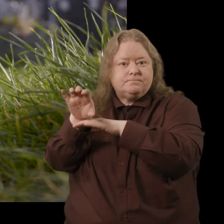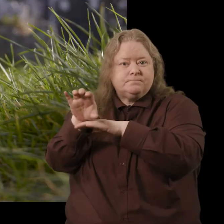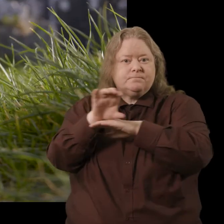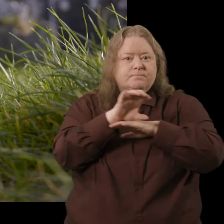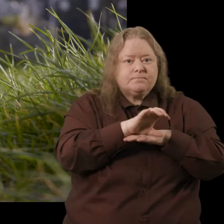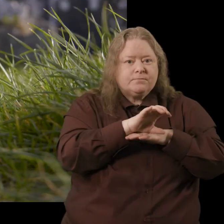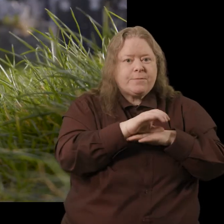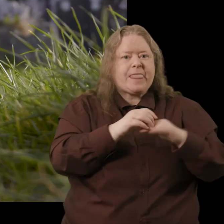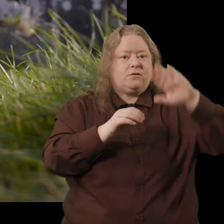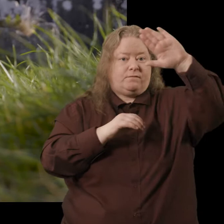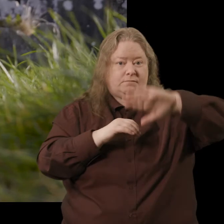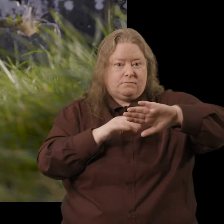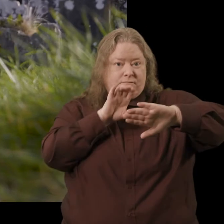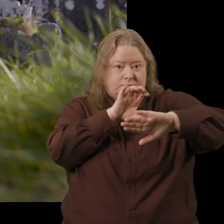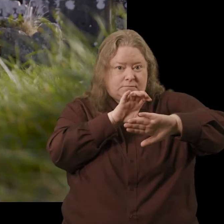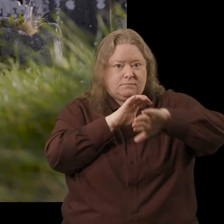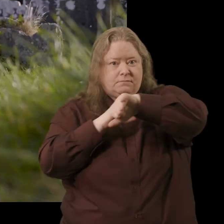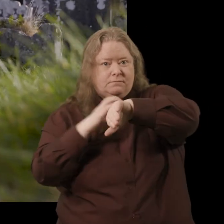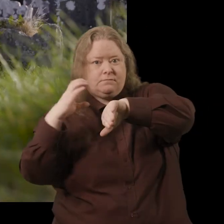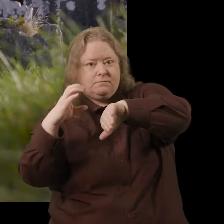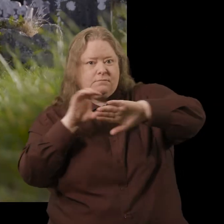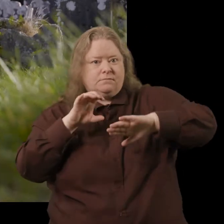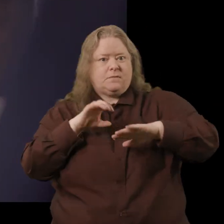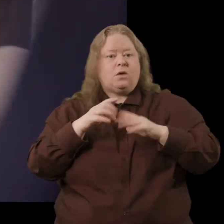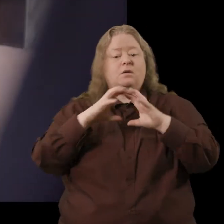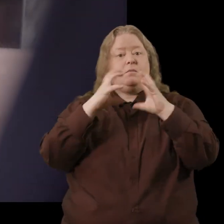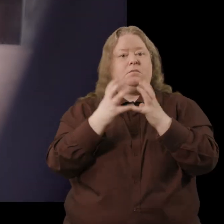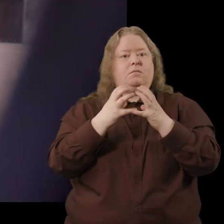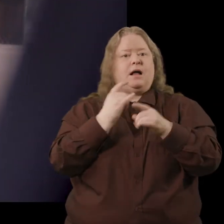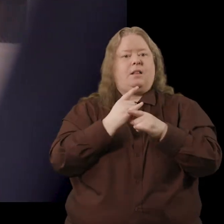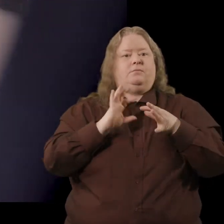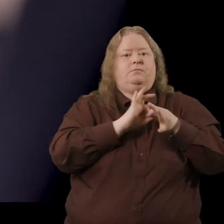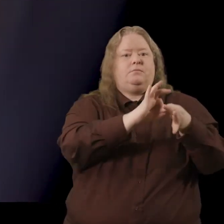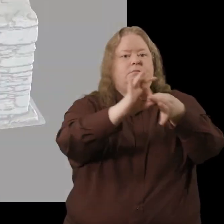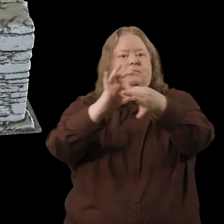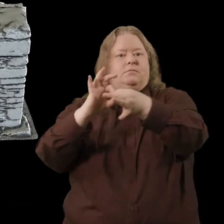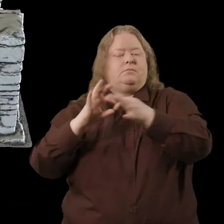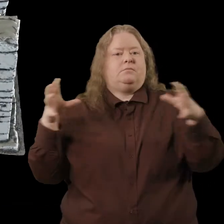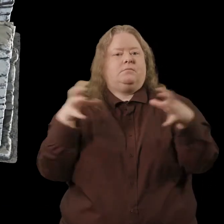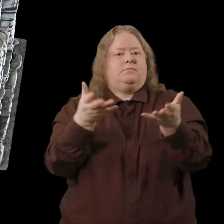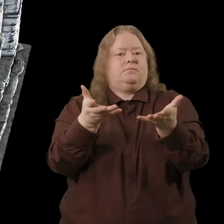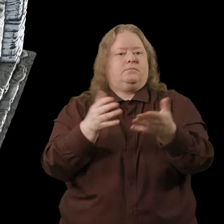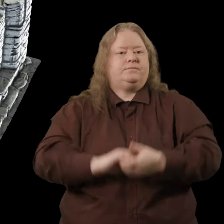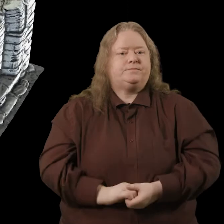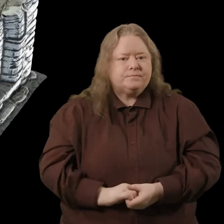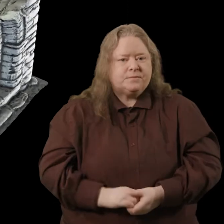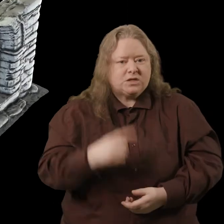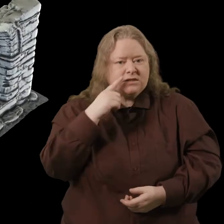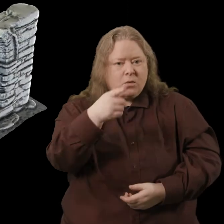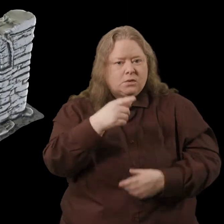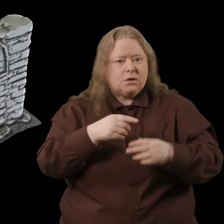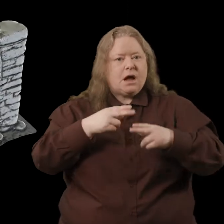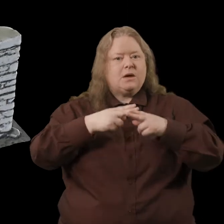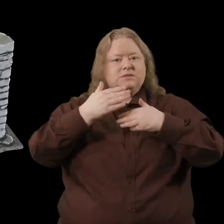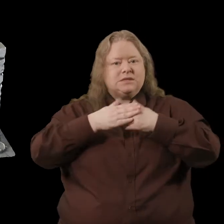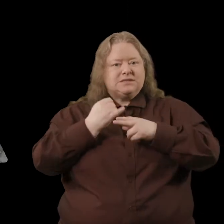and also include the spheres in the scan, and in that way piece things together. So you can see here that we've scanned all the exterior and gone into